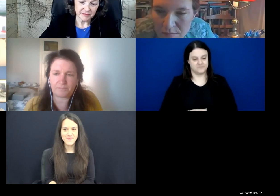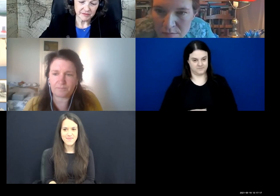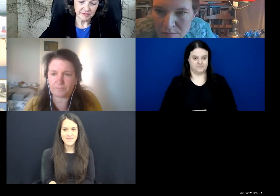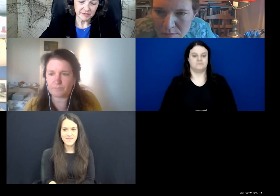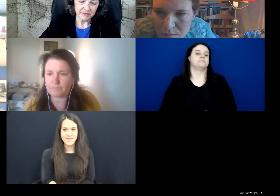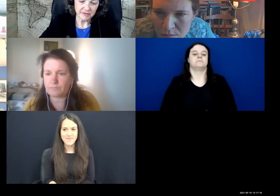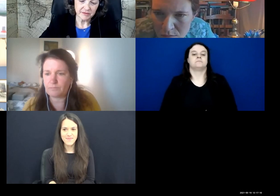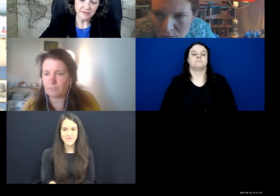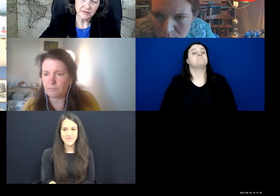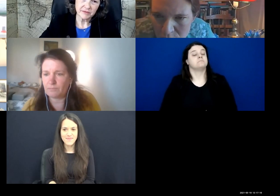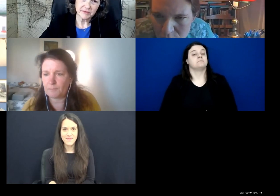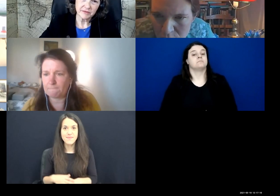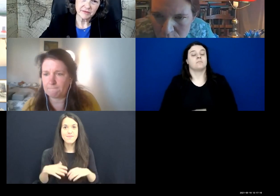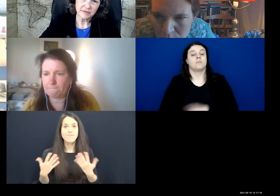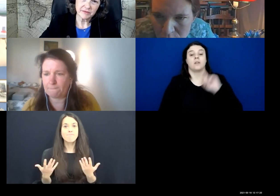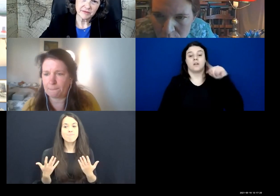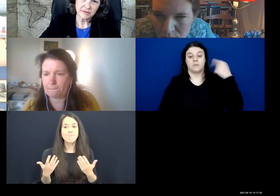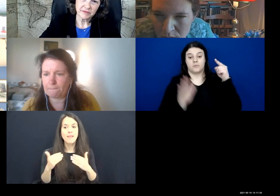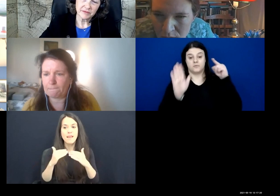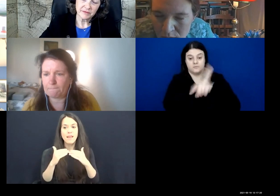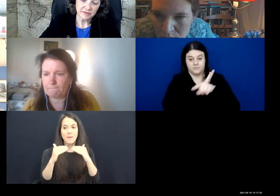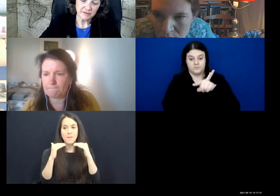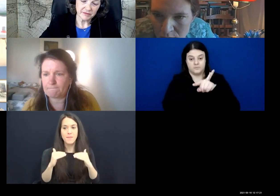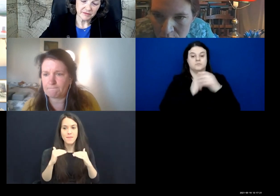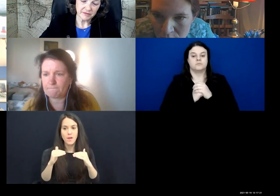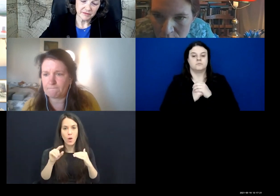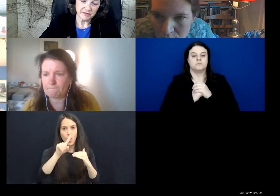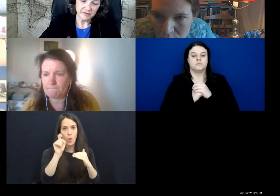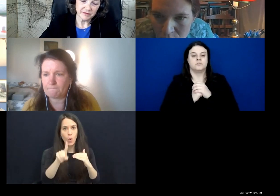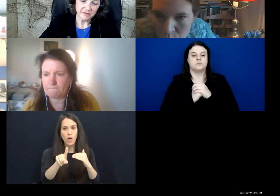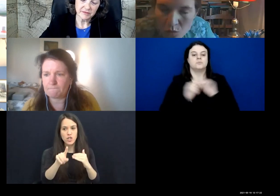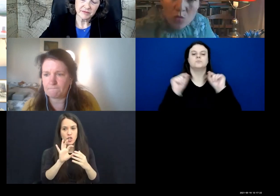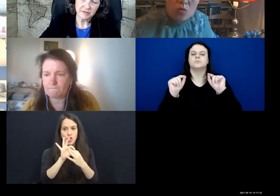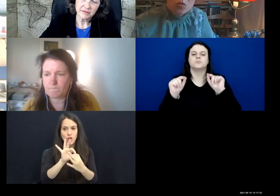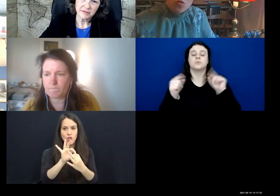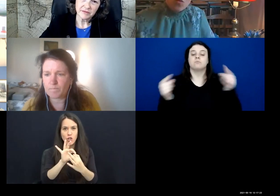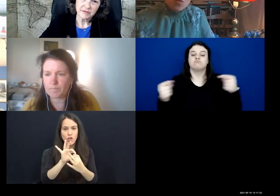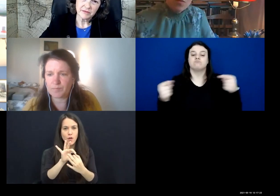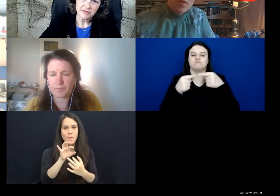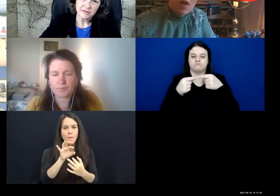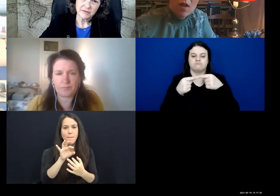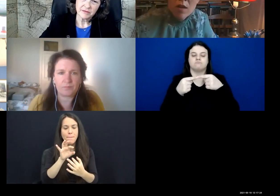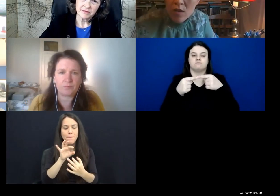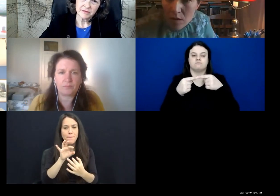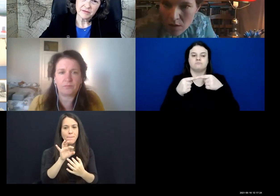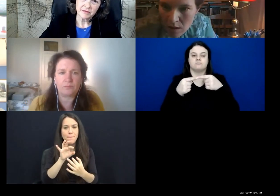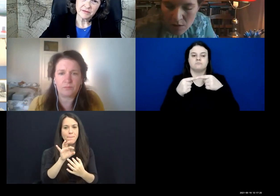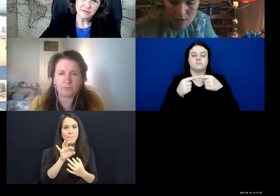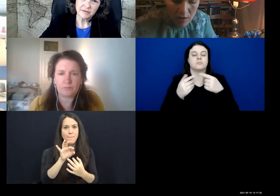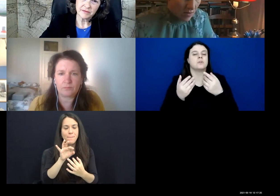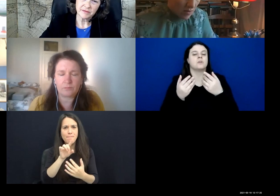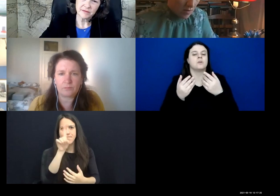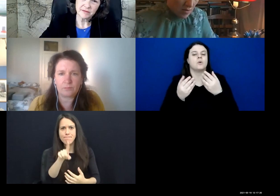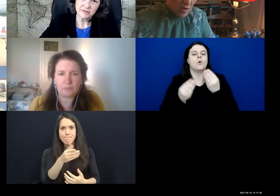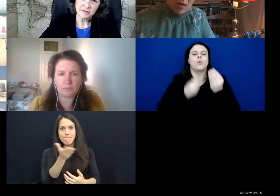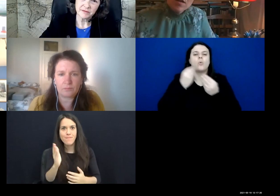so this actually, the next question we have kind of leads on quite neatly, I think, to ask, how can